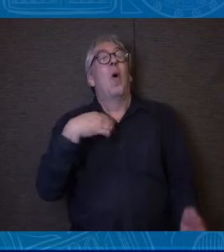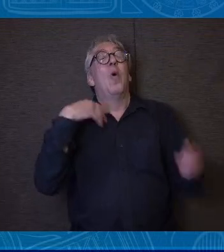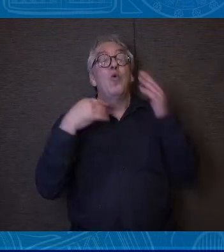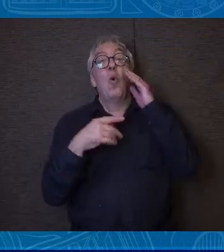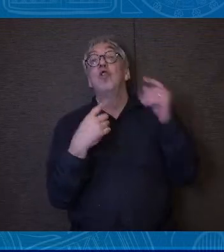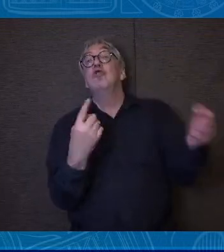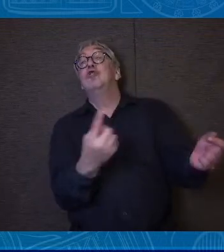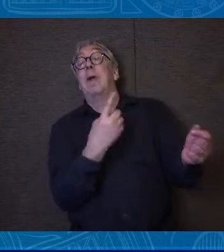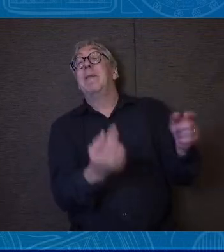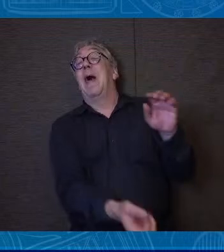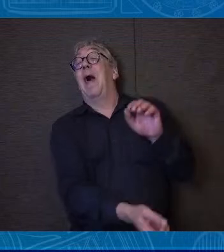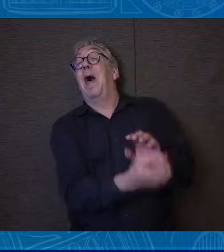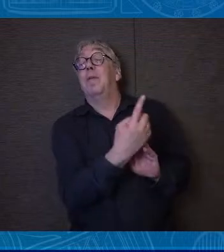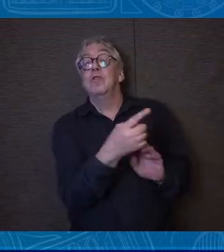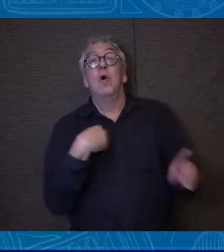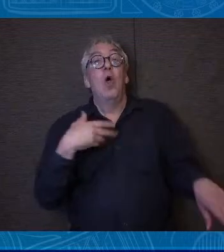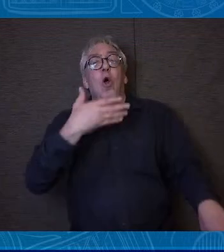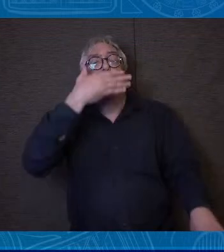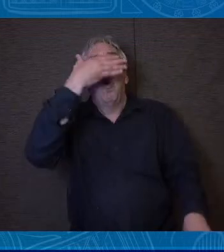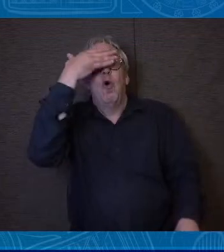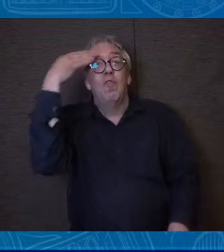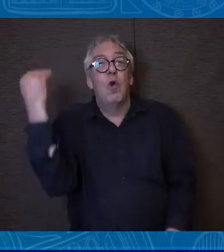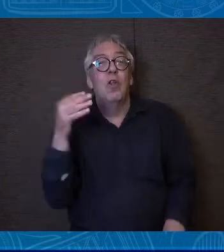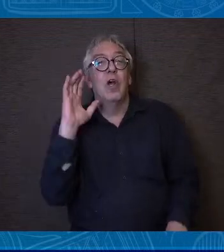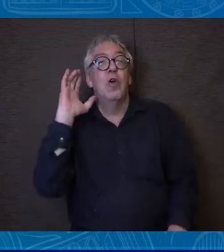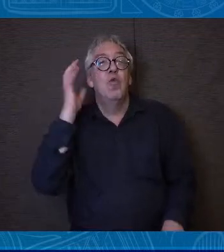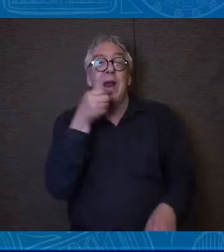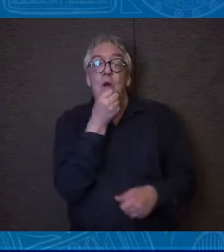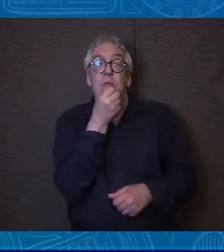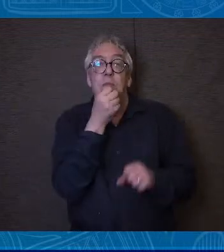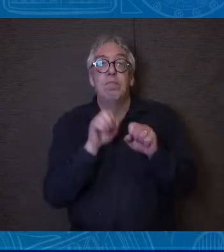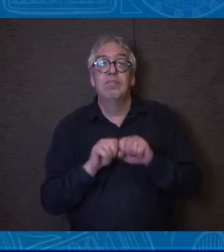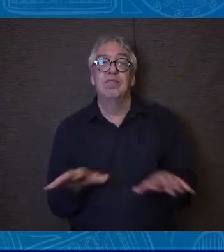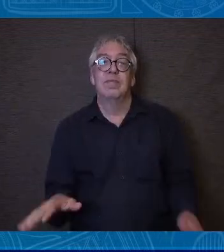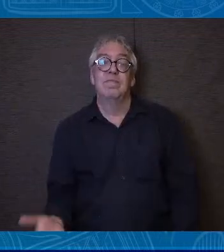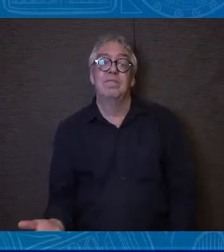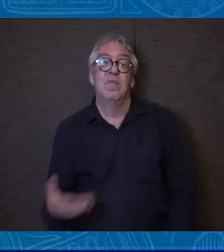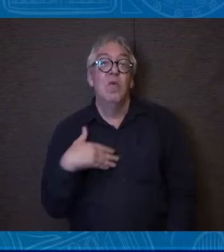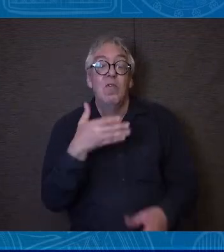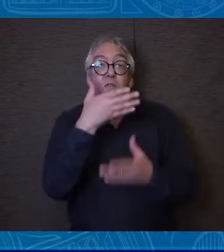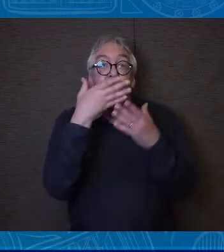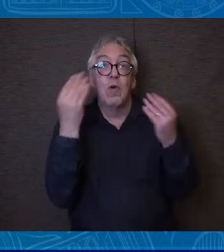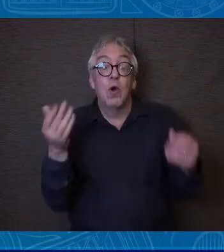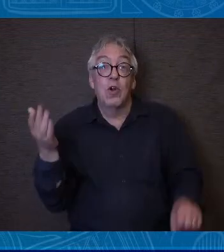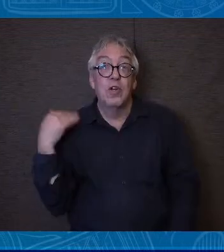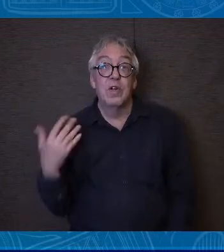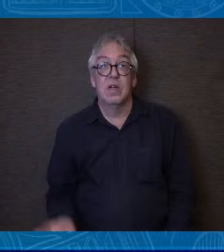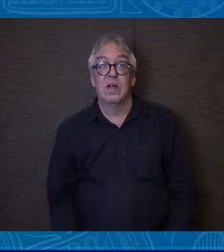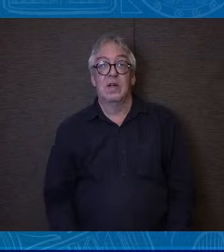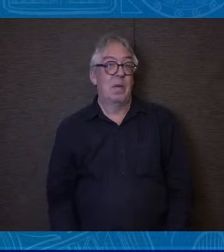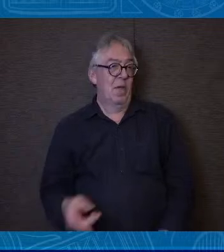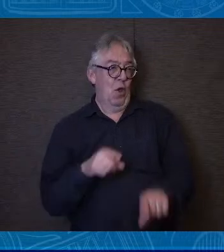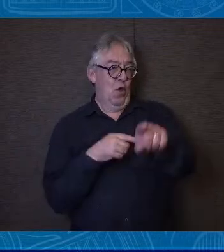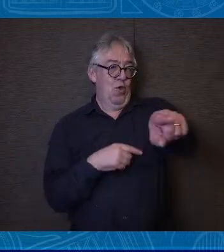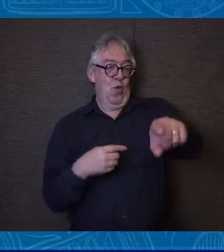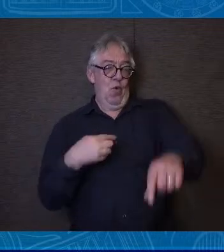are not utilizing every single means to communicate. Amateurs like you and me, we know how important it is.